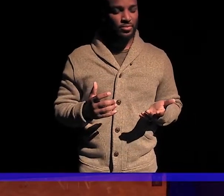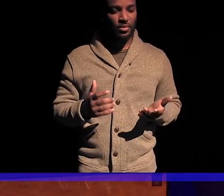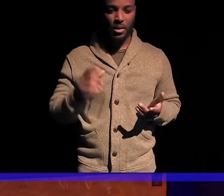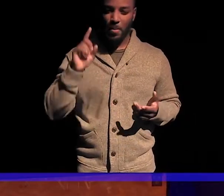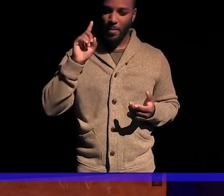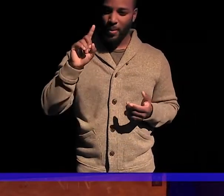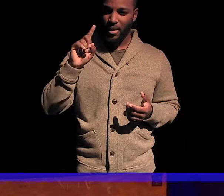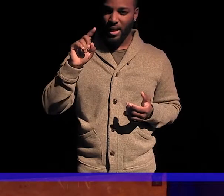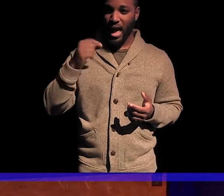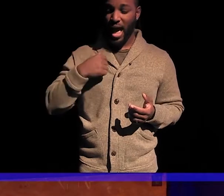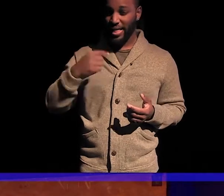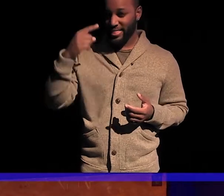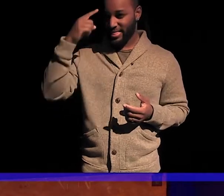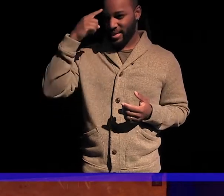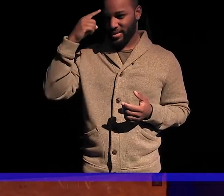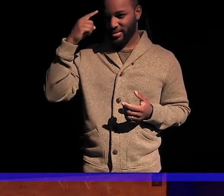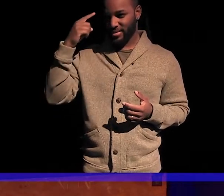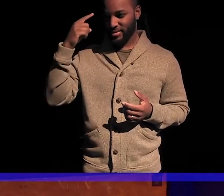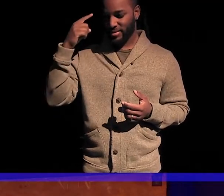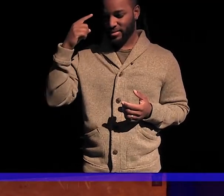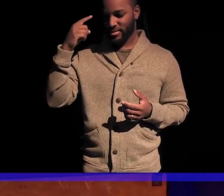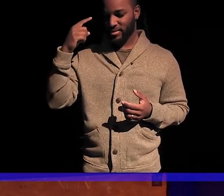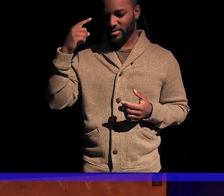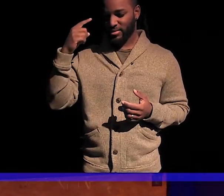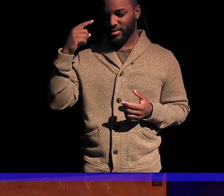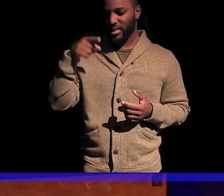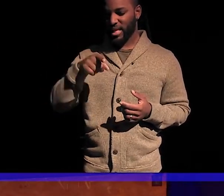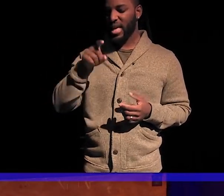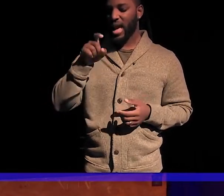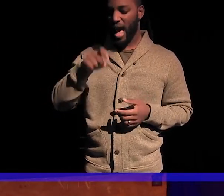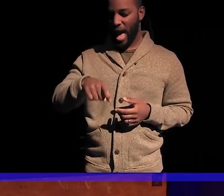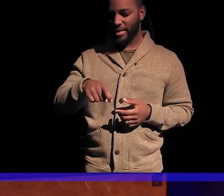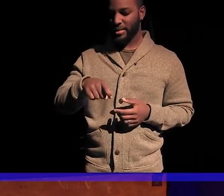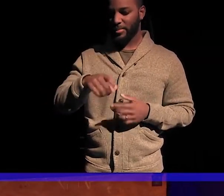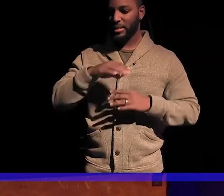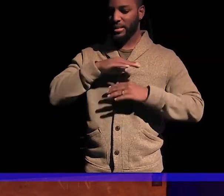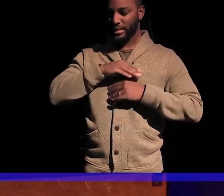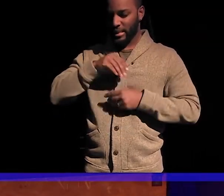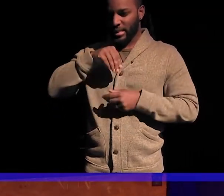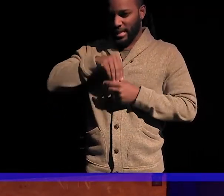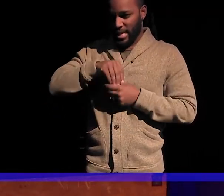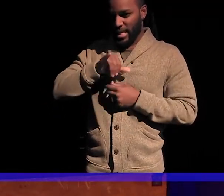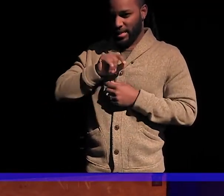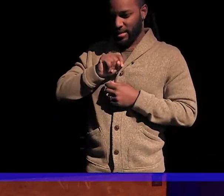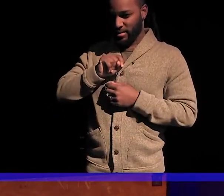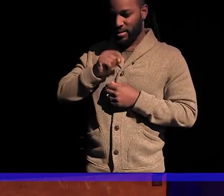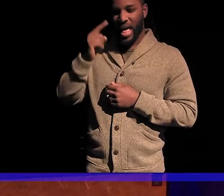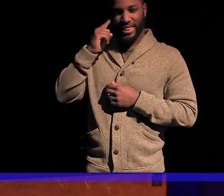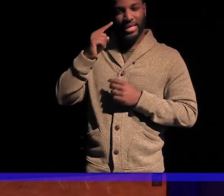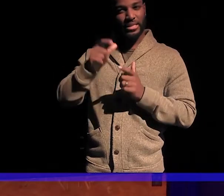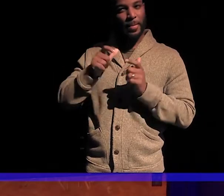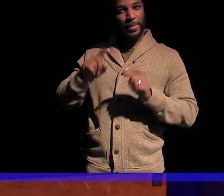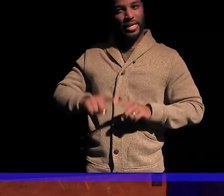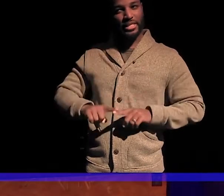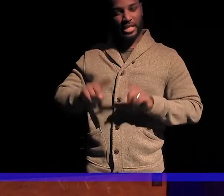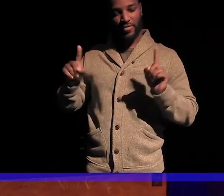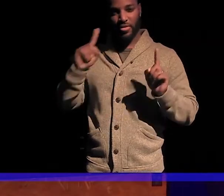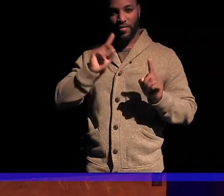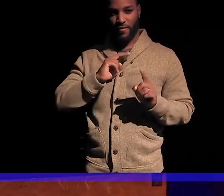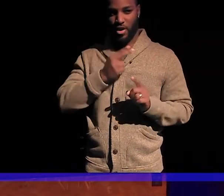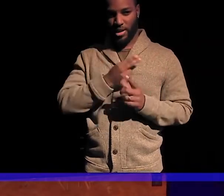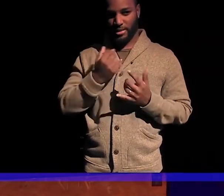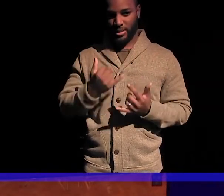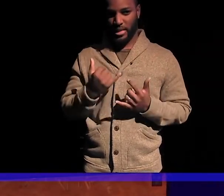But I think he had to be content in it. And I think there's a big difference for us